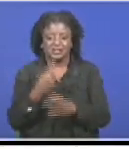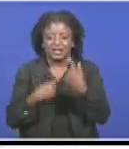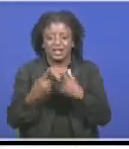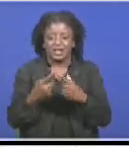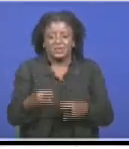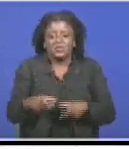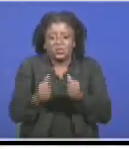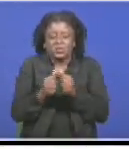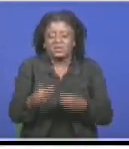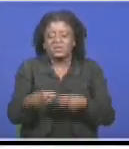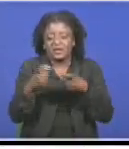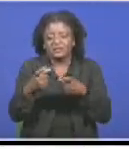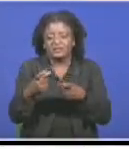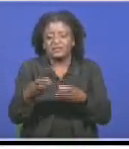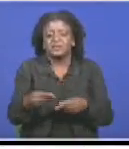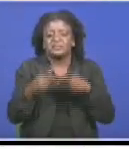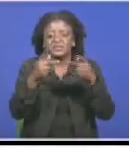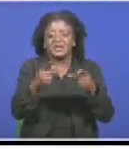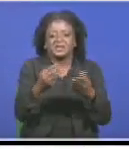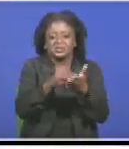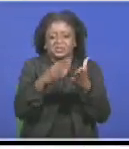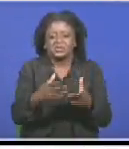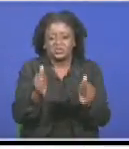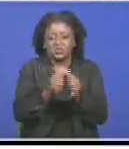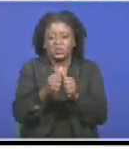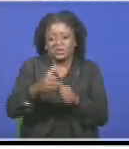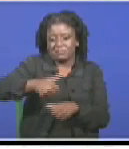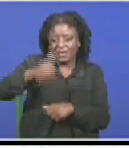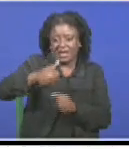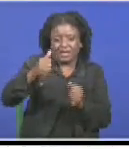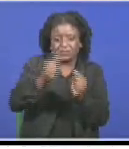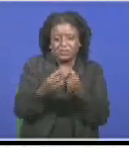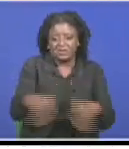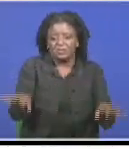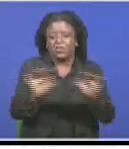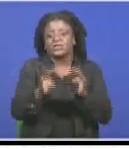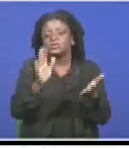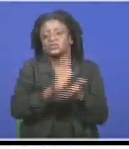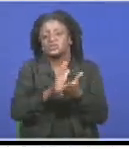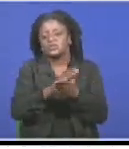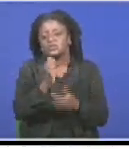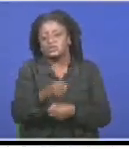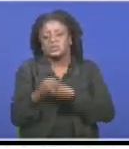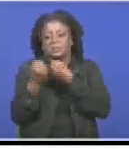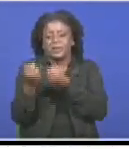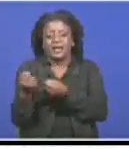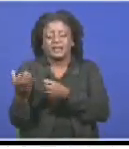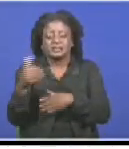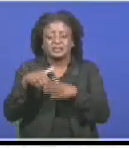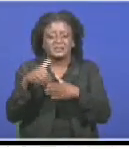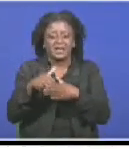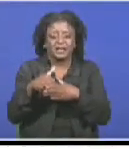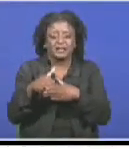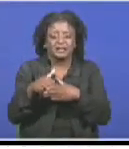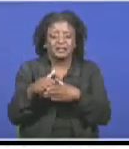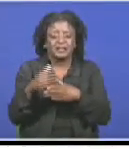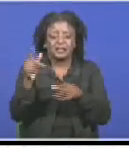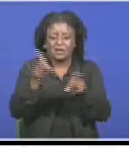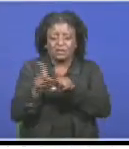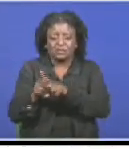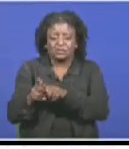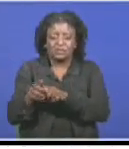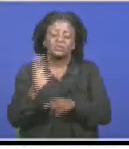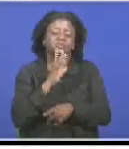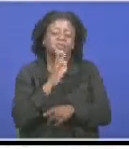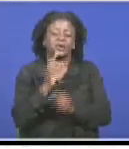presented students with several backpacks with essential school supplies inside to ensure they're well equipped for the new academic year. The Prime Minister even took time